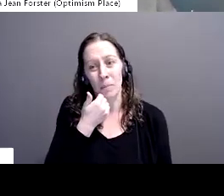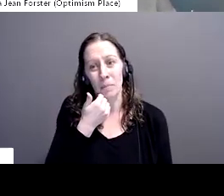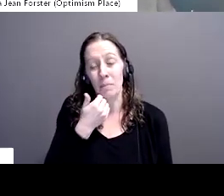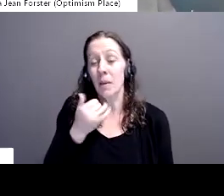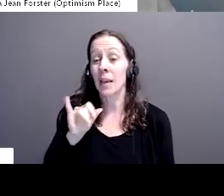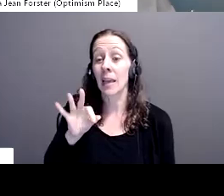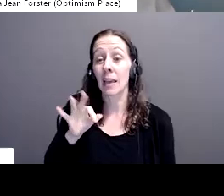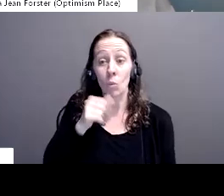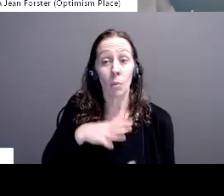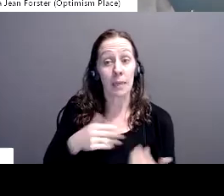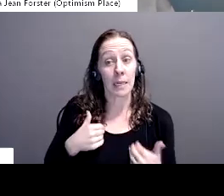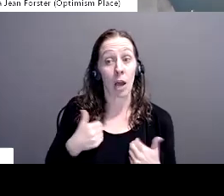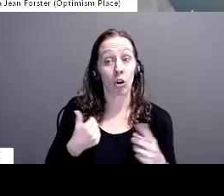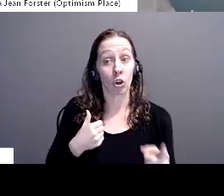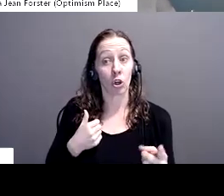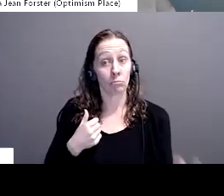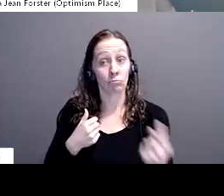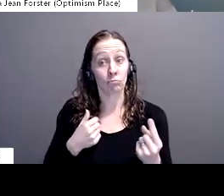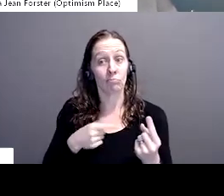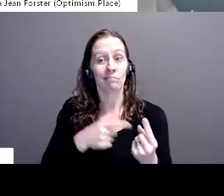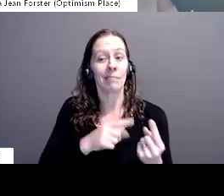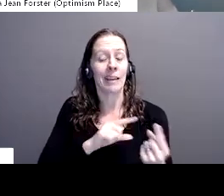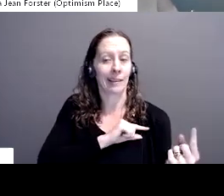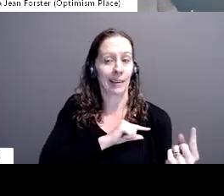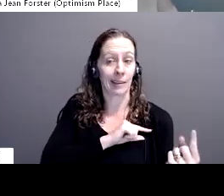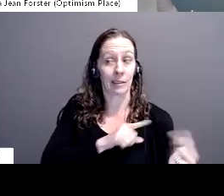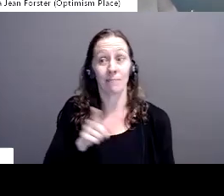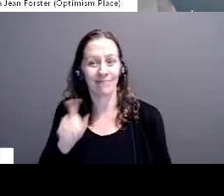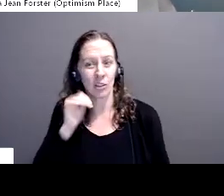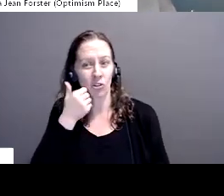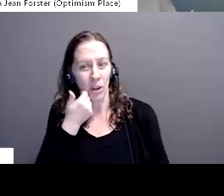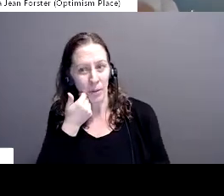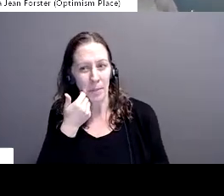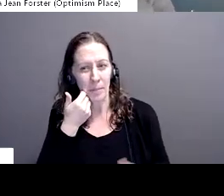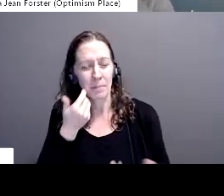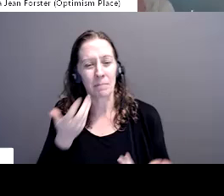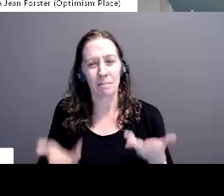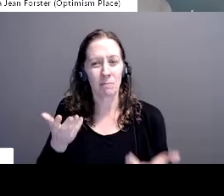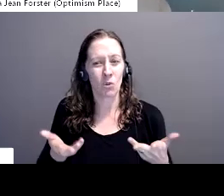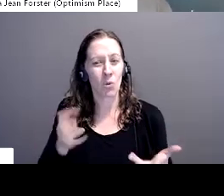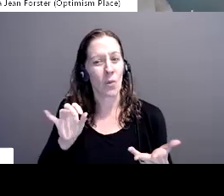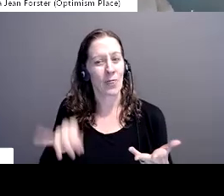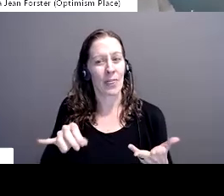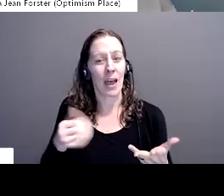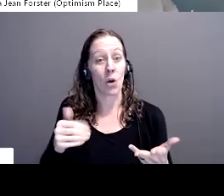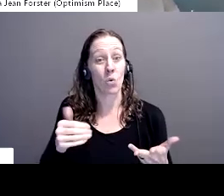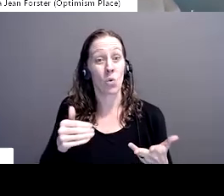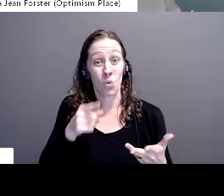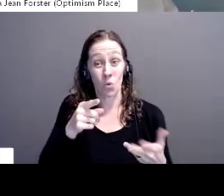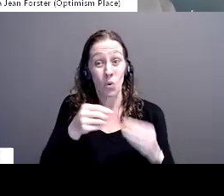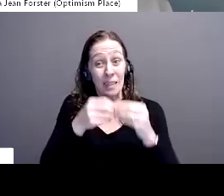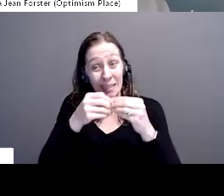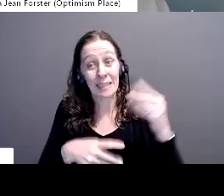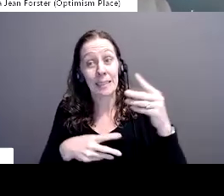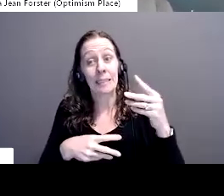we're serving are coming predominantly with guilt. And so this isn't an exhaustive list, but this has been